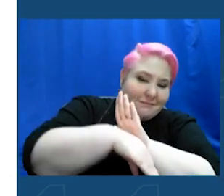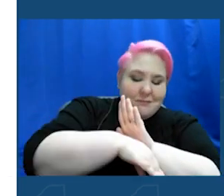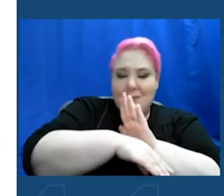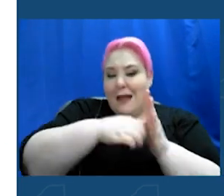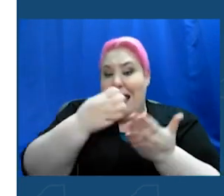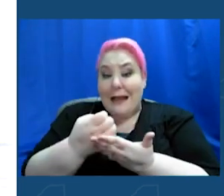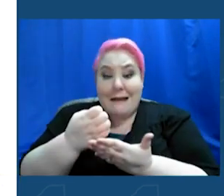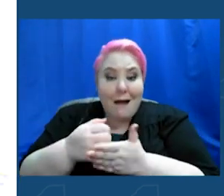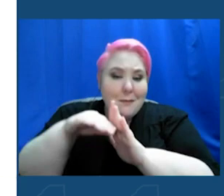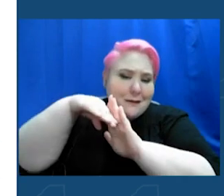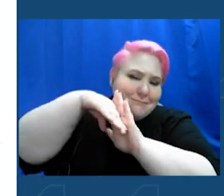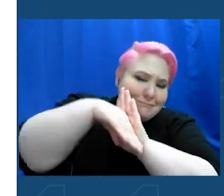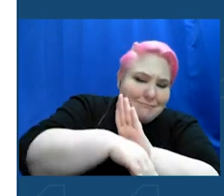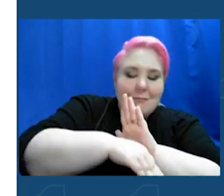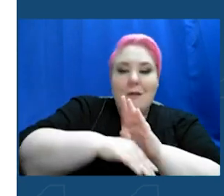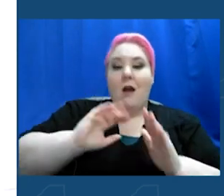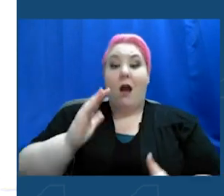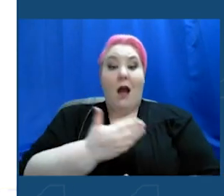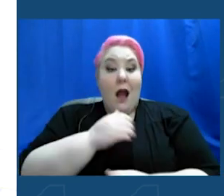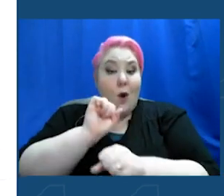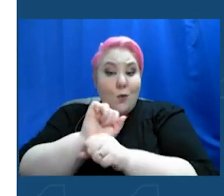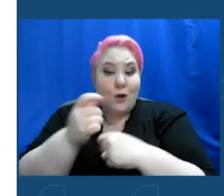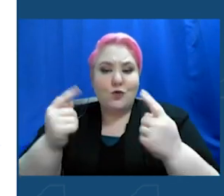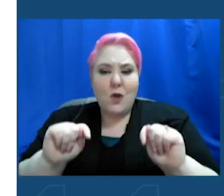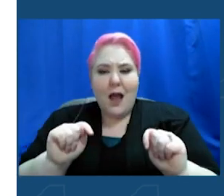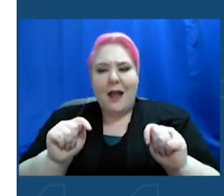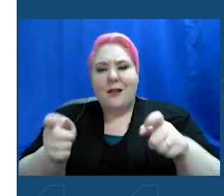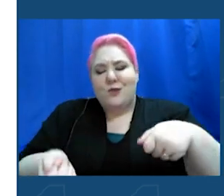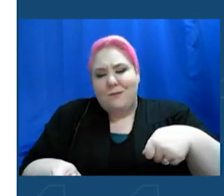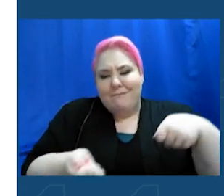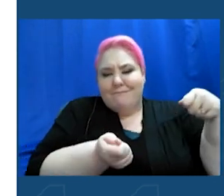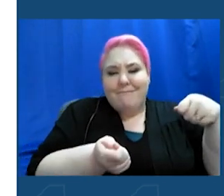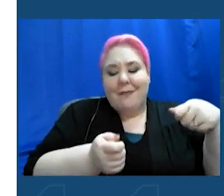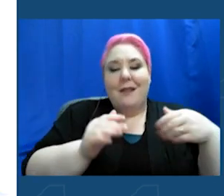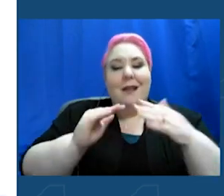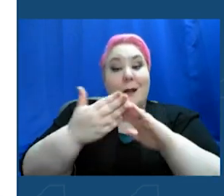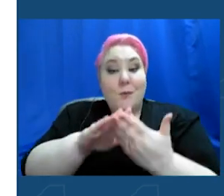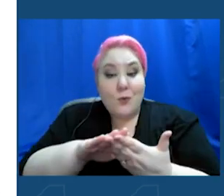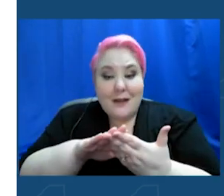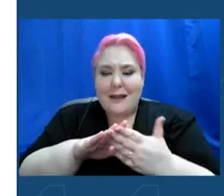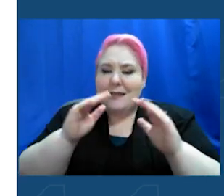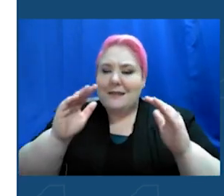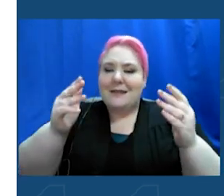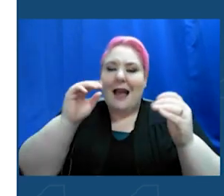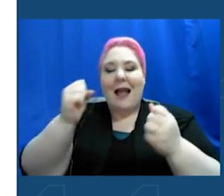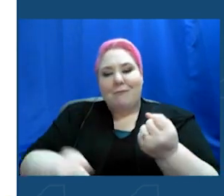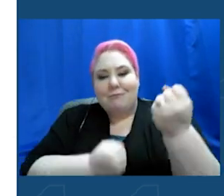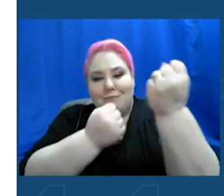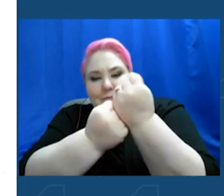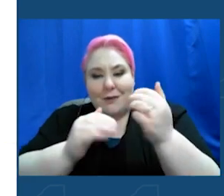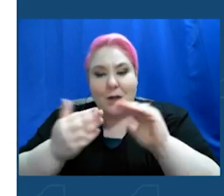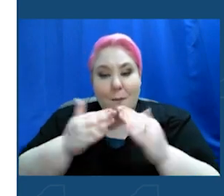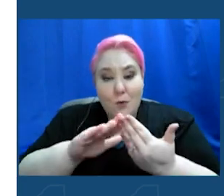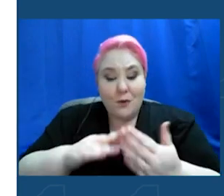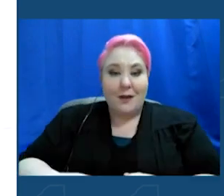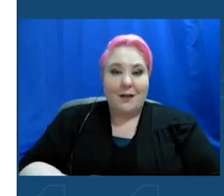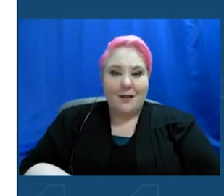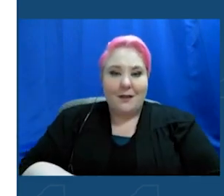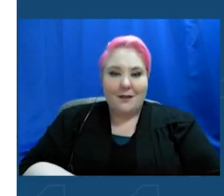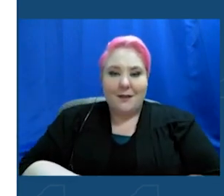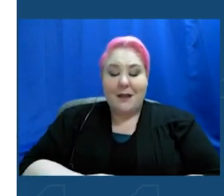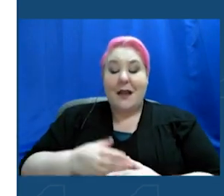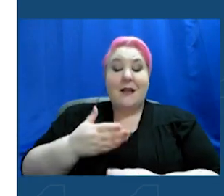to lift up communities during that crisis. Well, the governor was here before the press event, during the press event, after the press